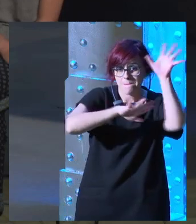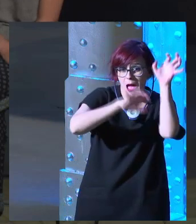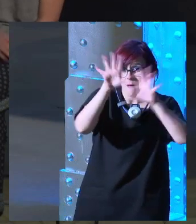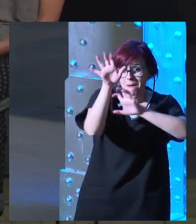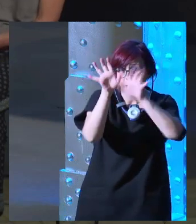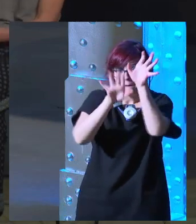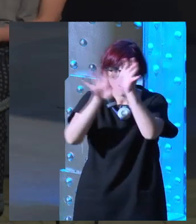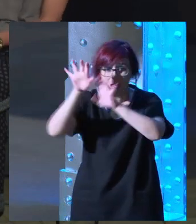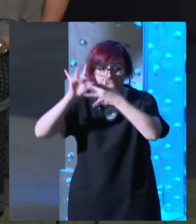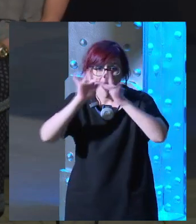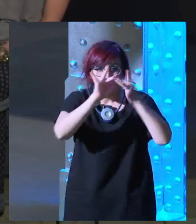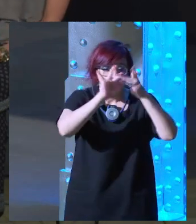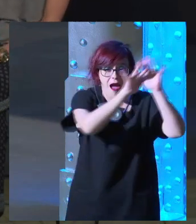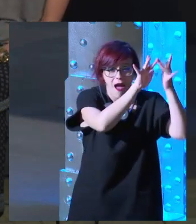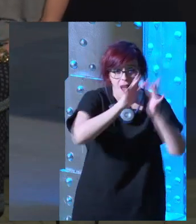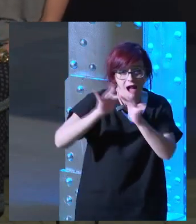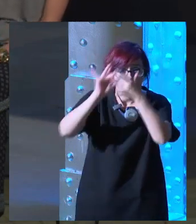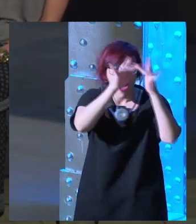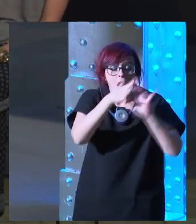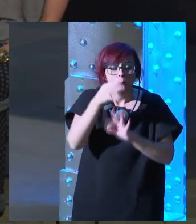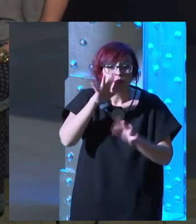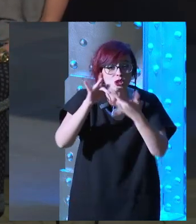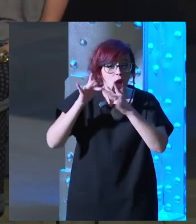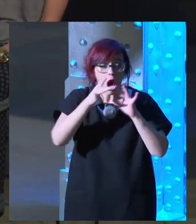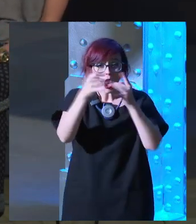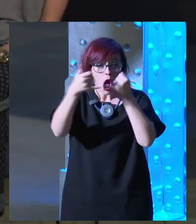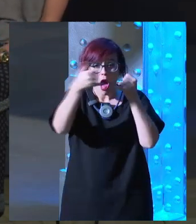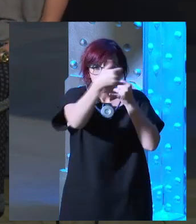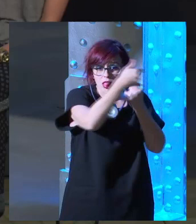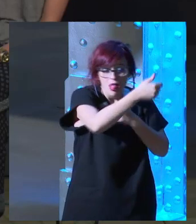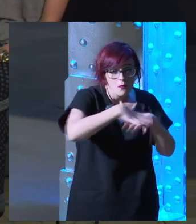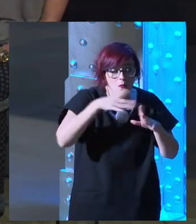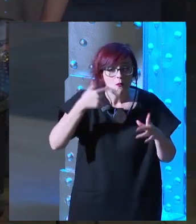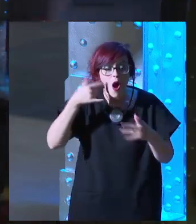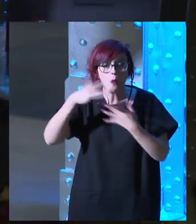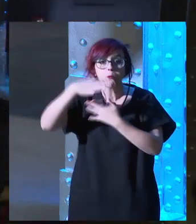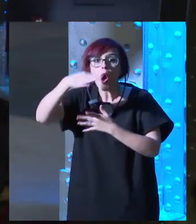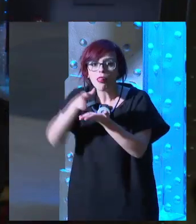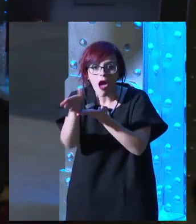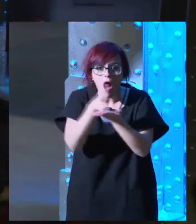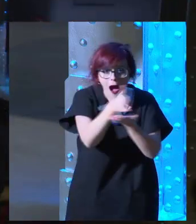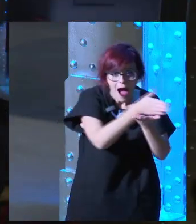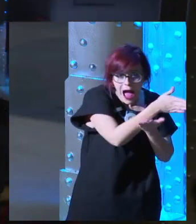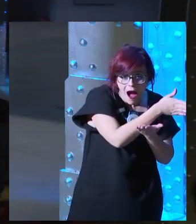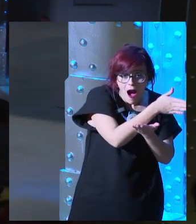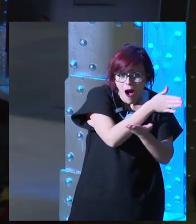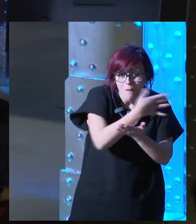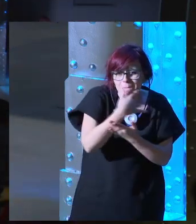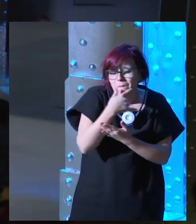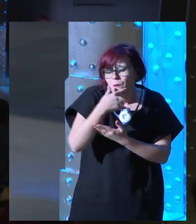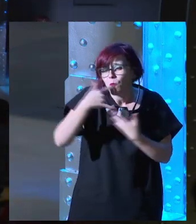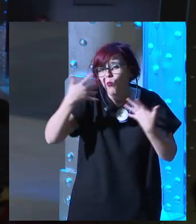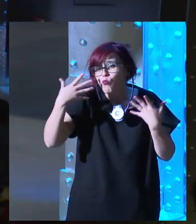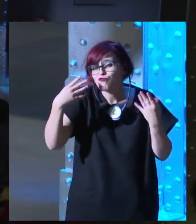different connections, we can inhabit so many different possibilities, and that's what happens when you're writing, whether you're writing something which appears to